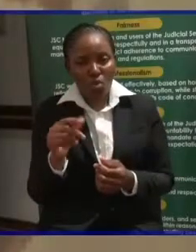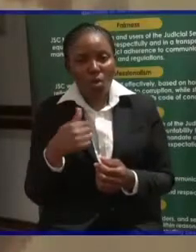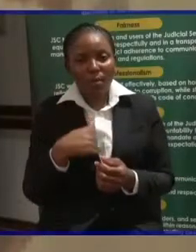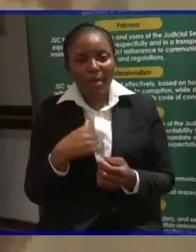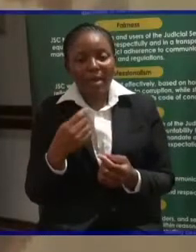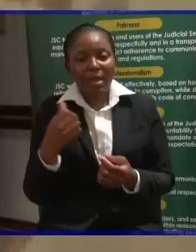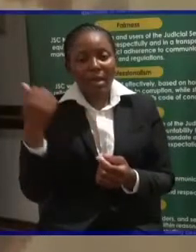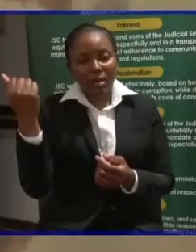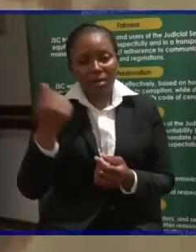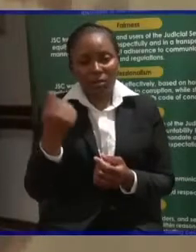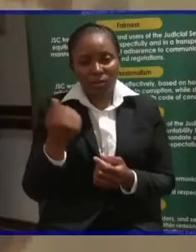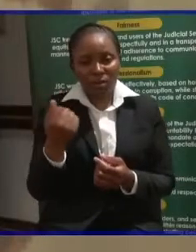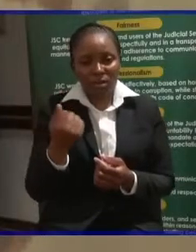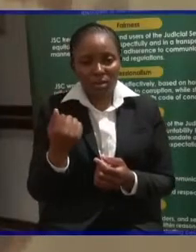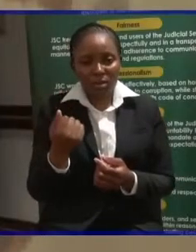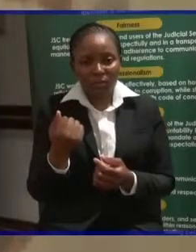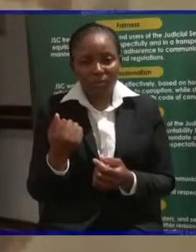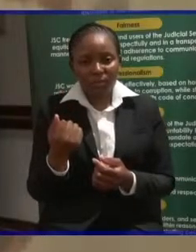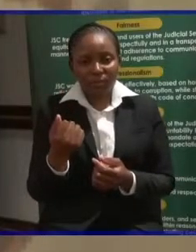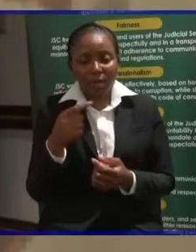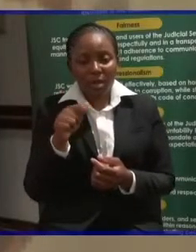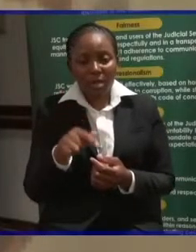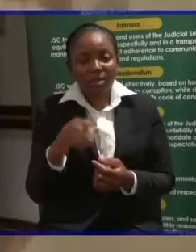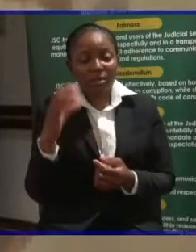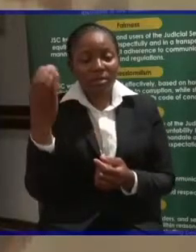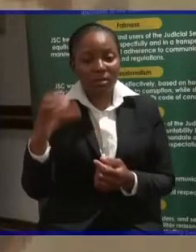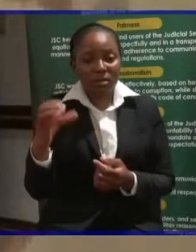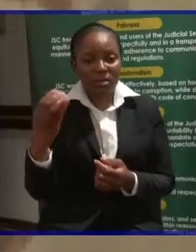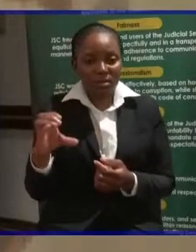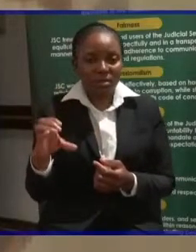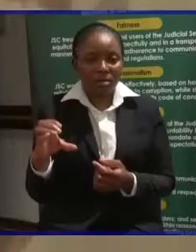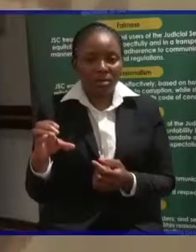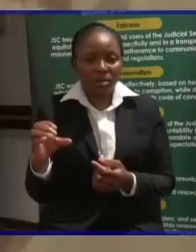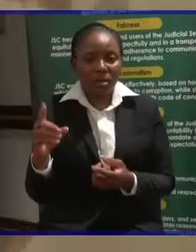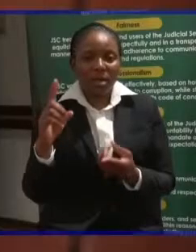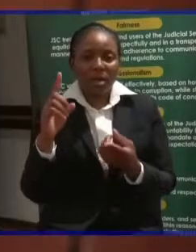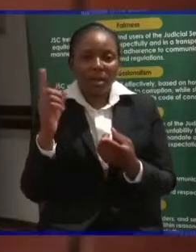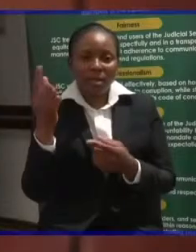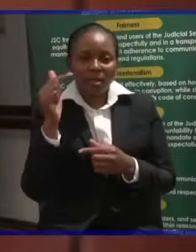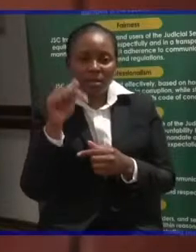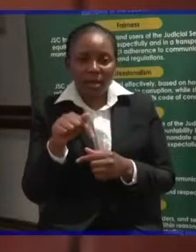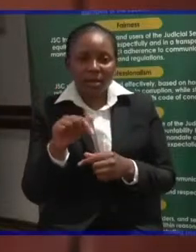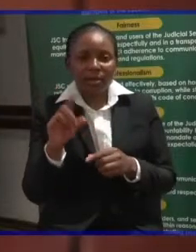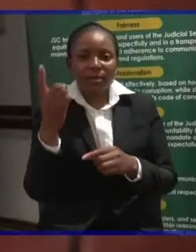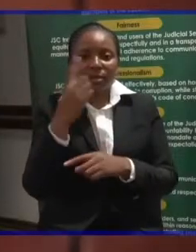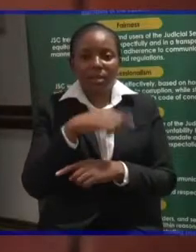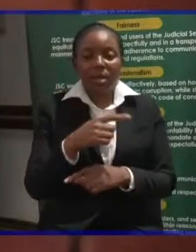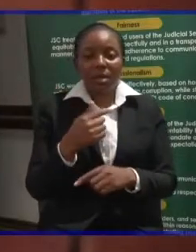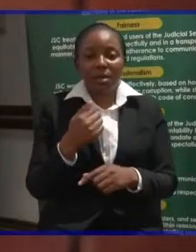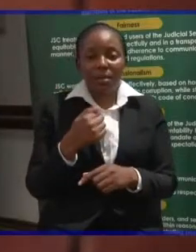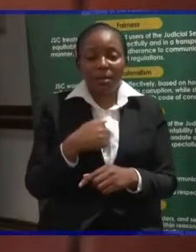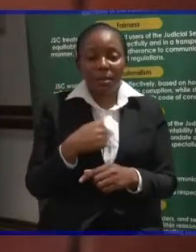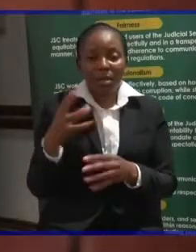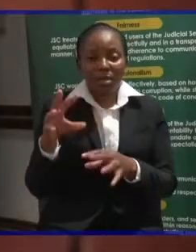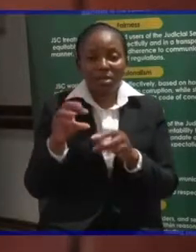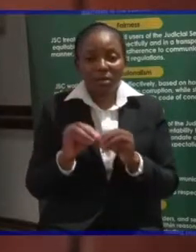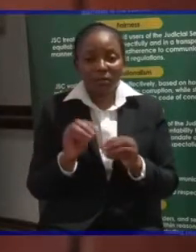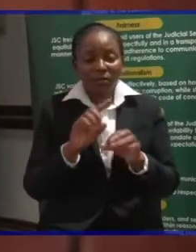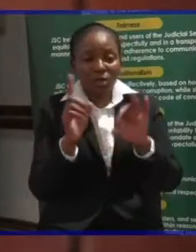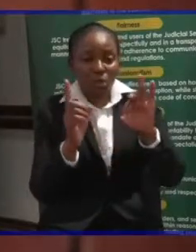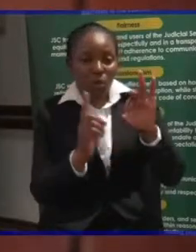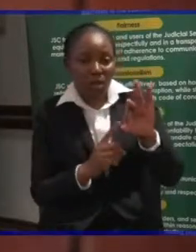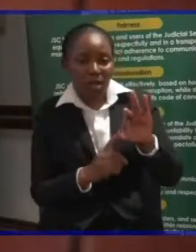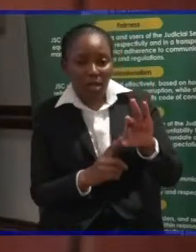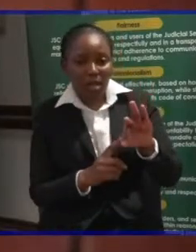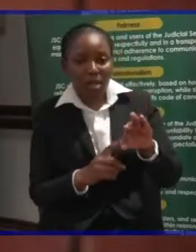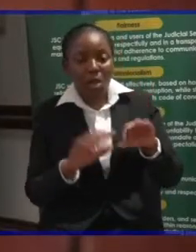responded. I responded to that matter that day when I received the query, because it was sent to me via WhatsApp, so